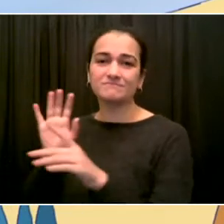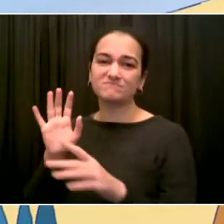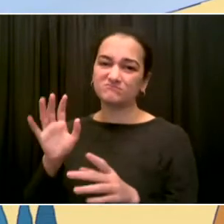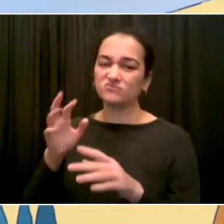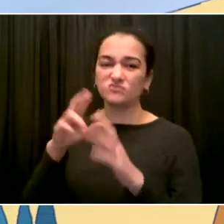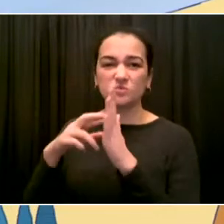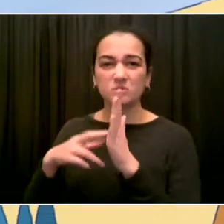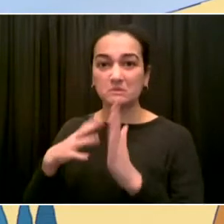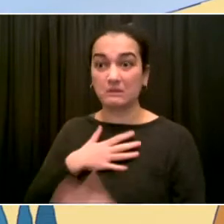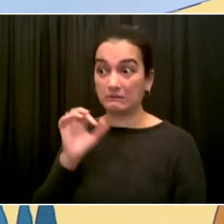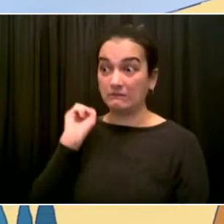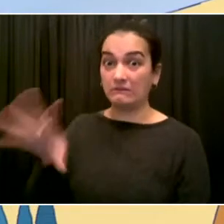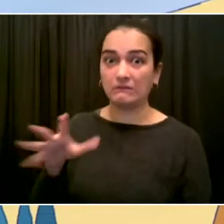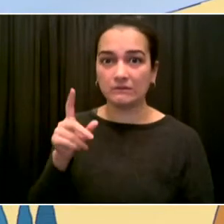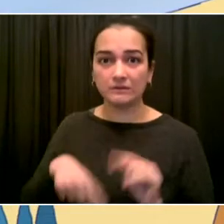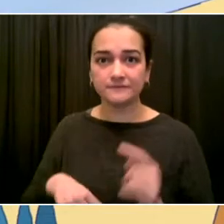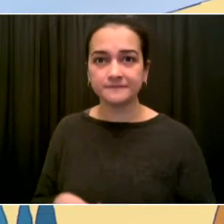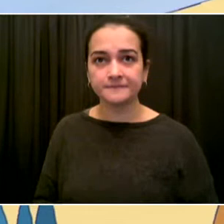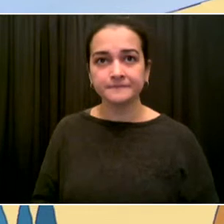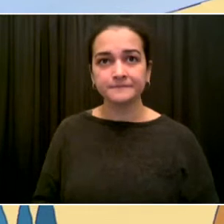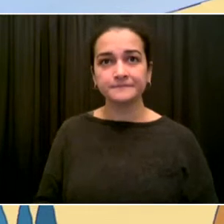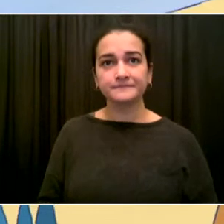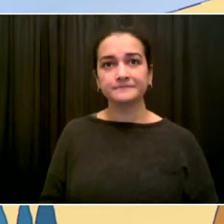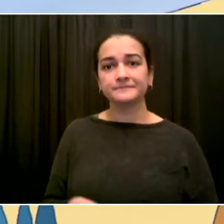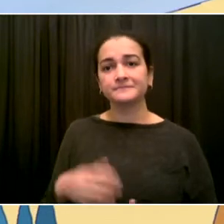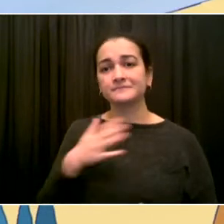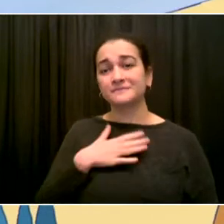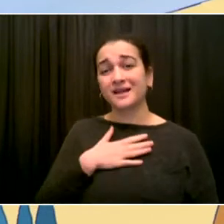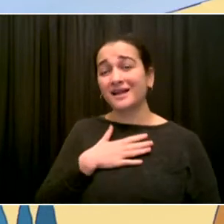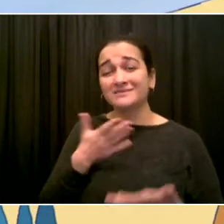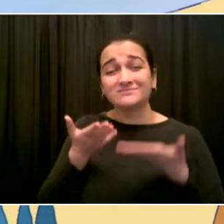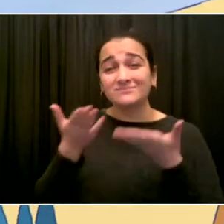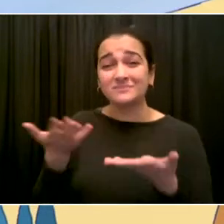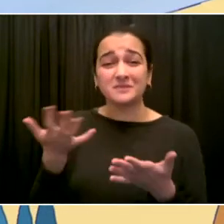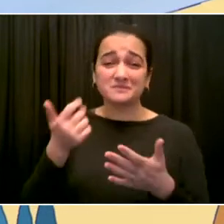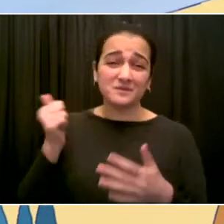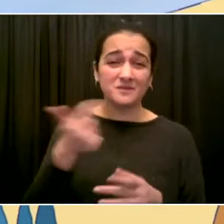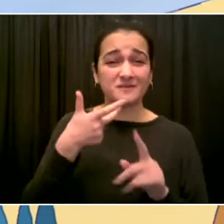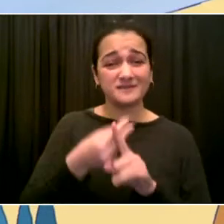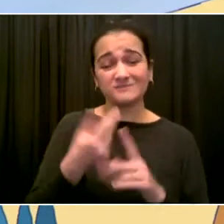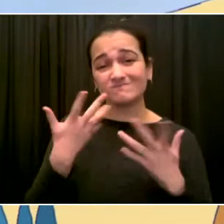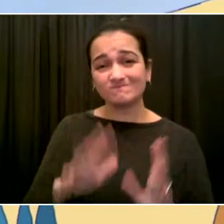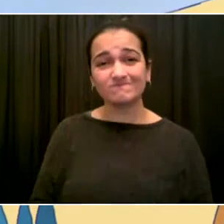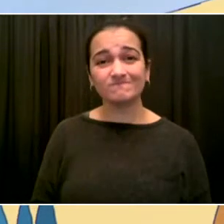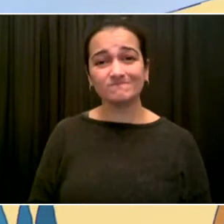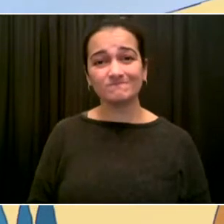all. Our last question for today goes to Abu with Bangla Patrika.